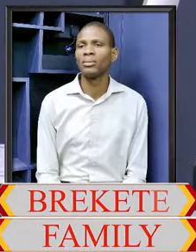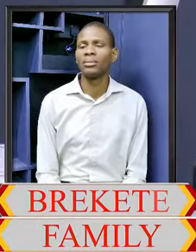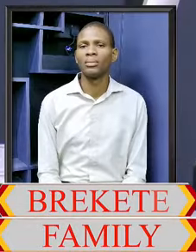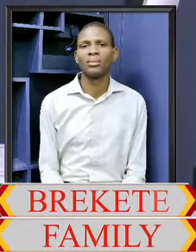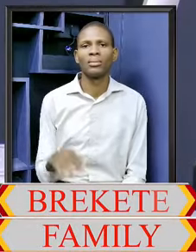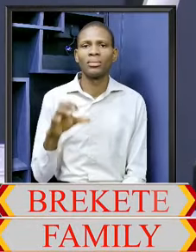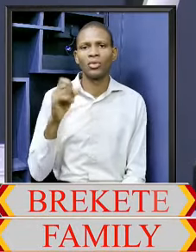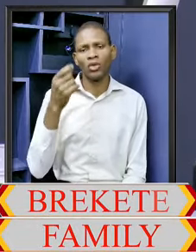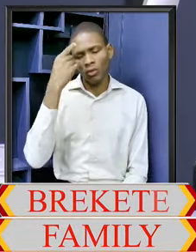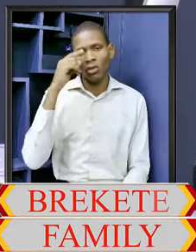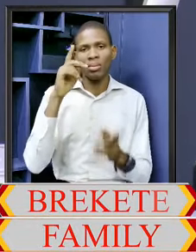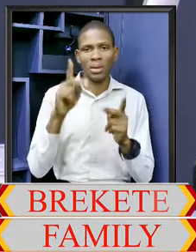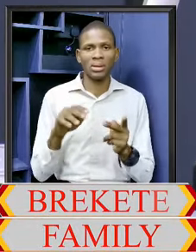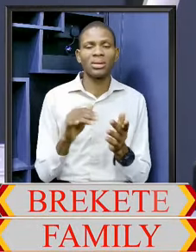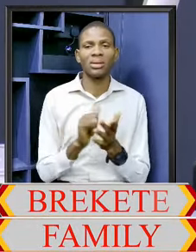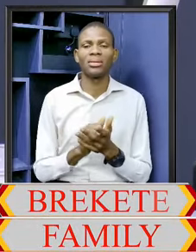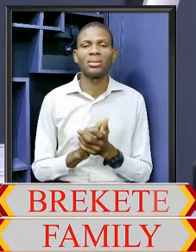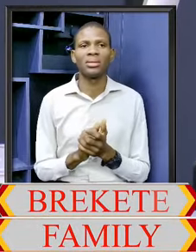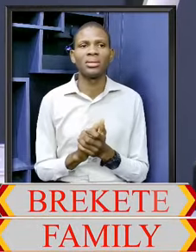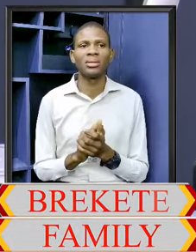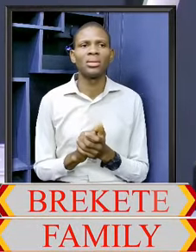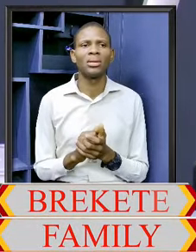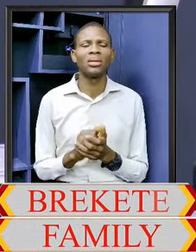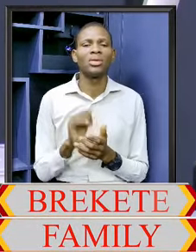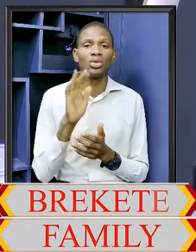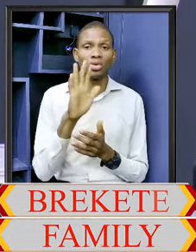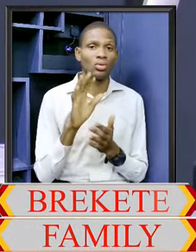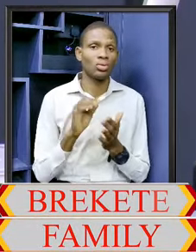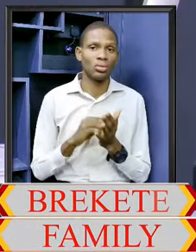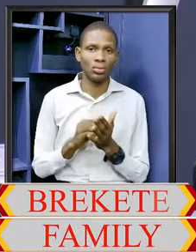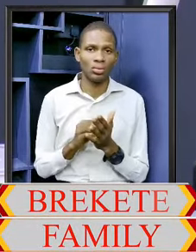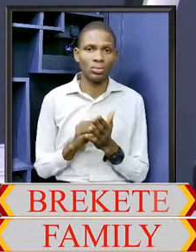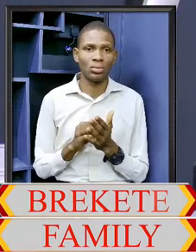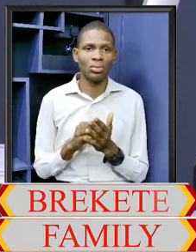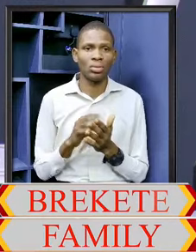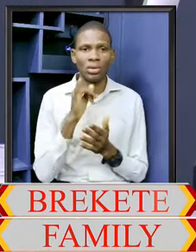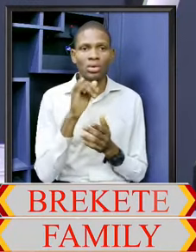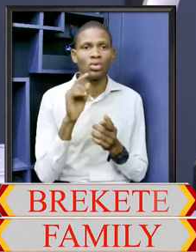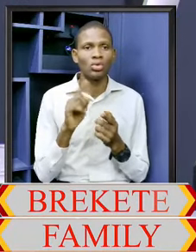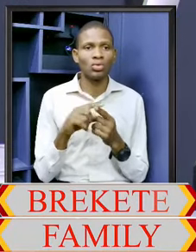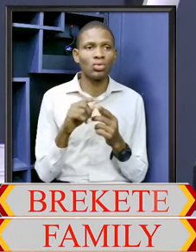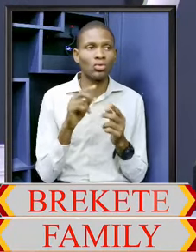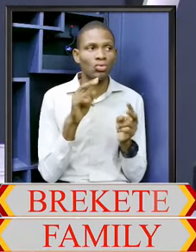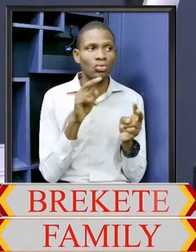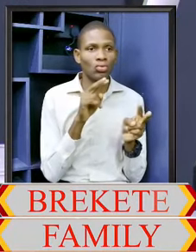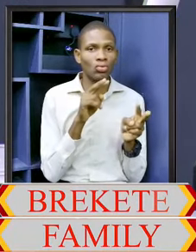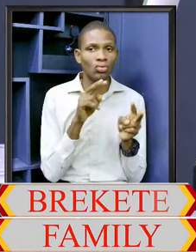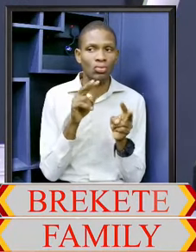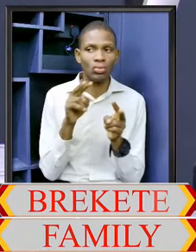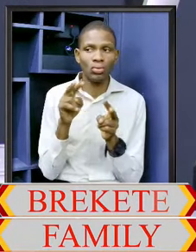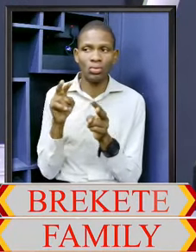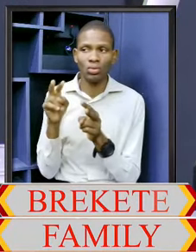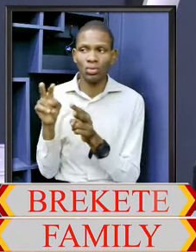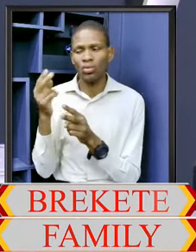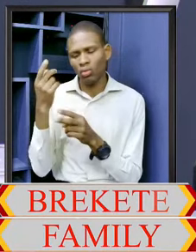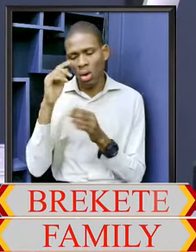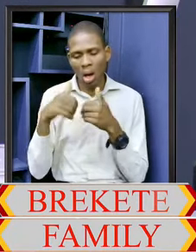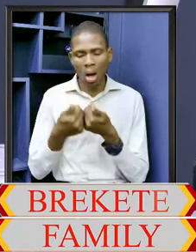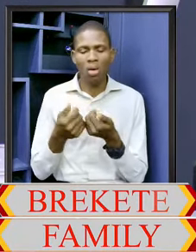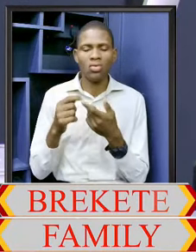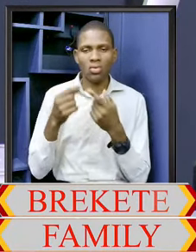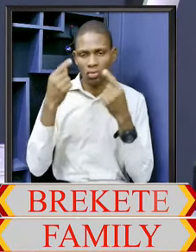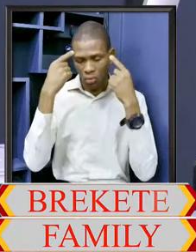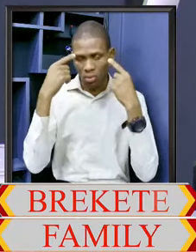So, for person will be say, in own, now to look for how he go take, succeed,